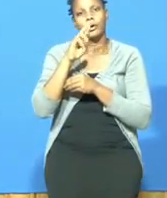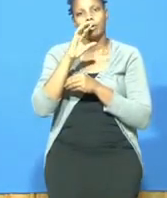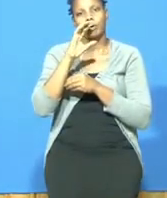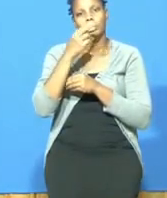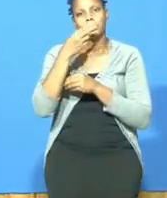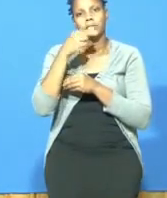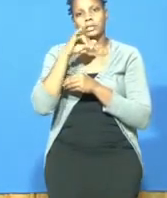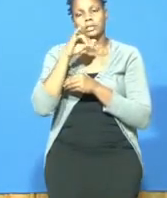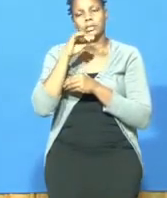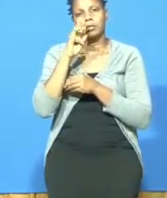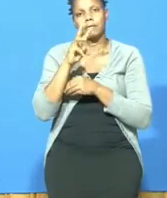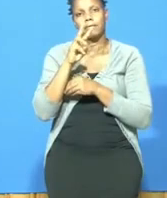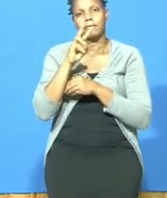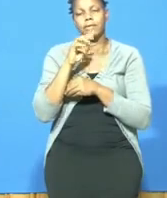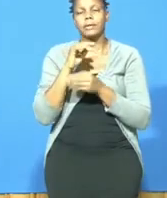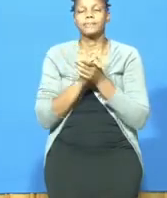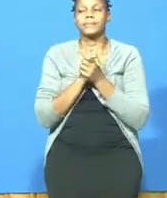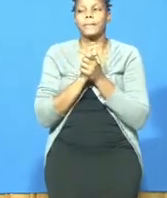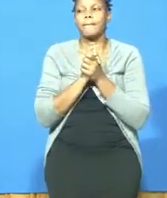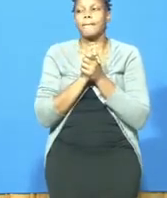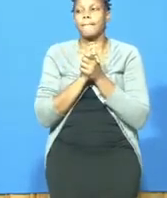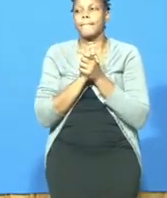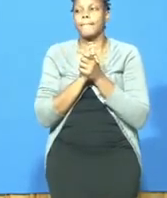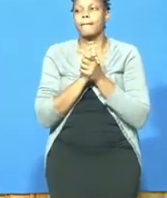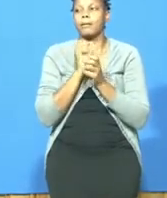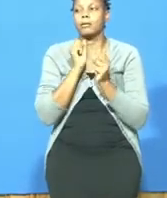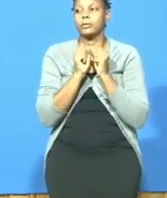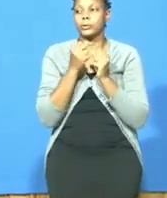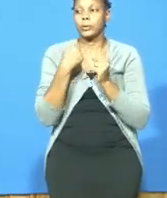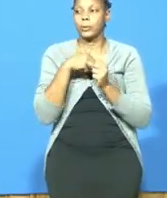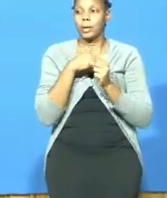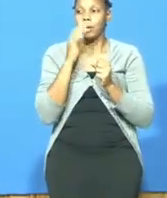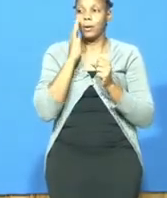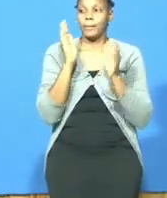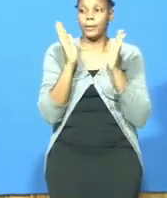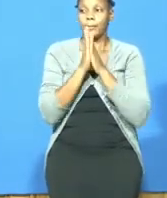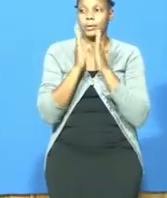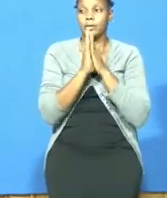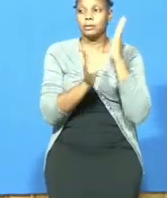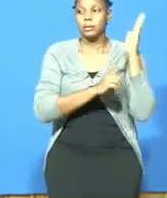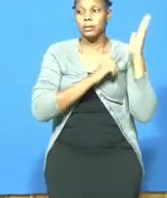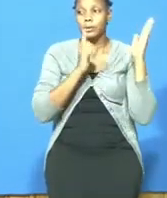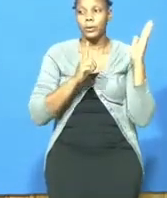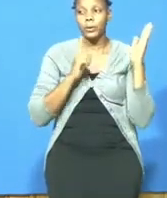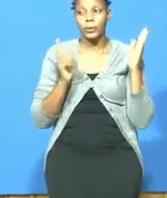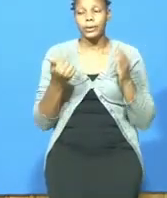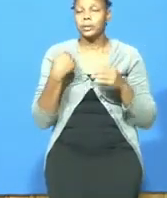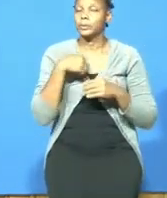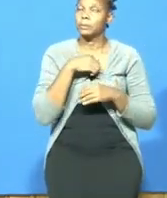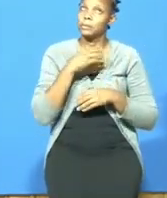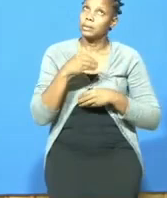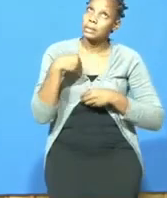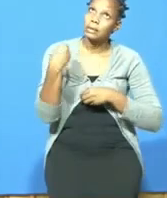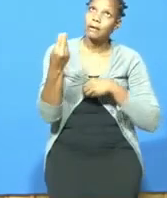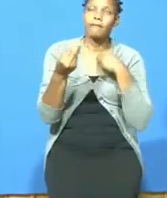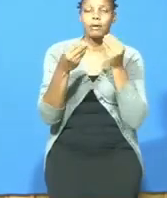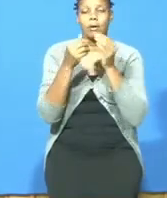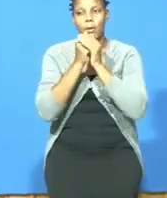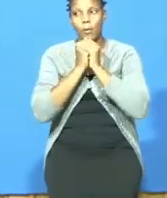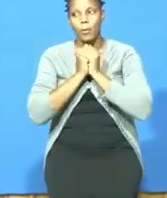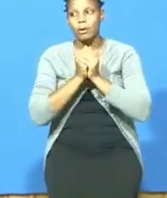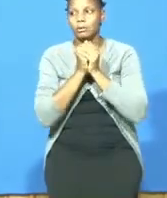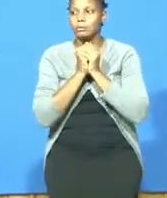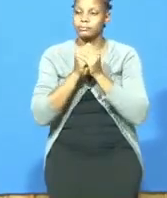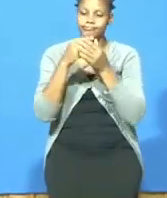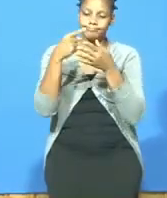do, then be sure to do it. So we are going to be praising the Lord. We are going to be giving. We are going to be worshiping in